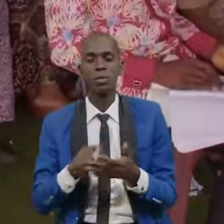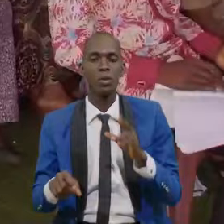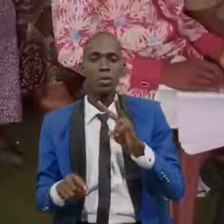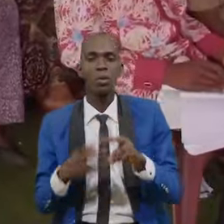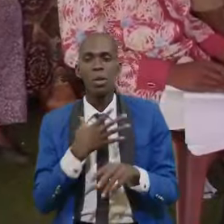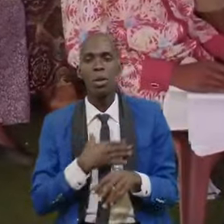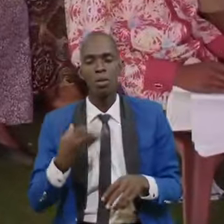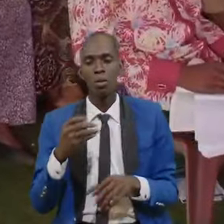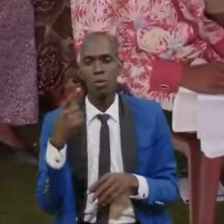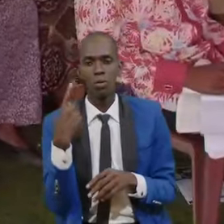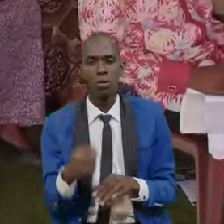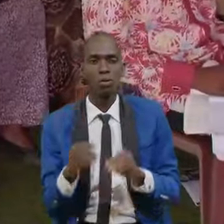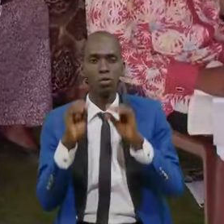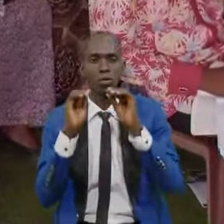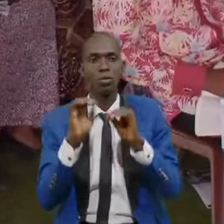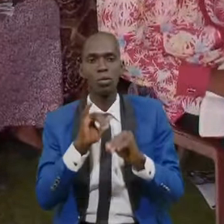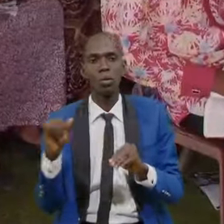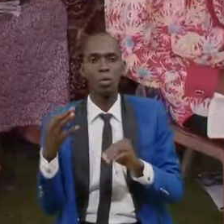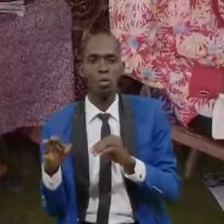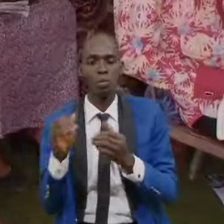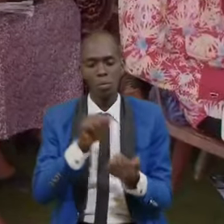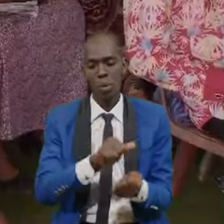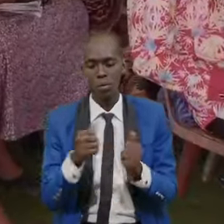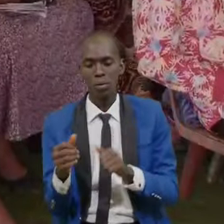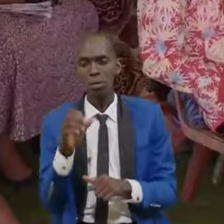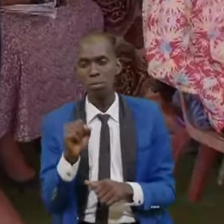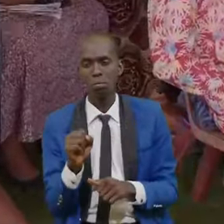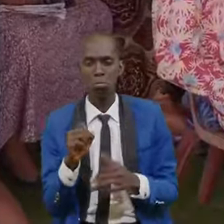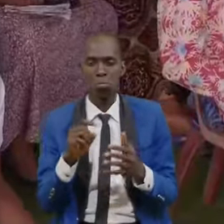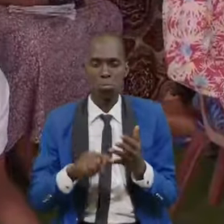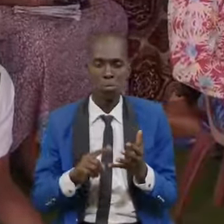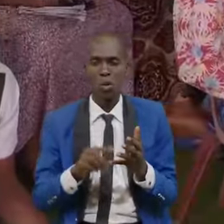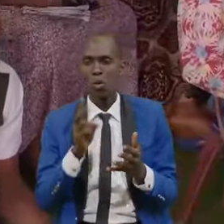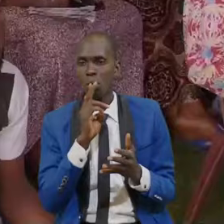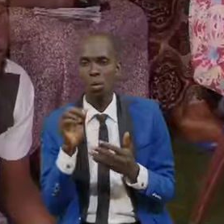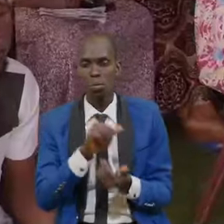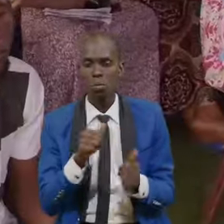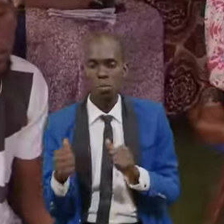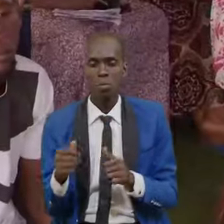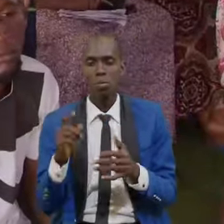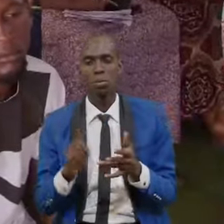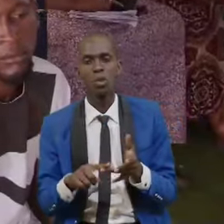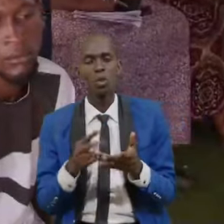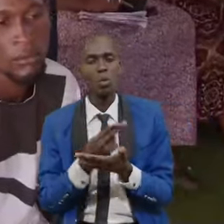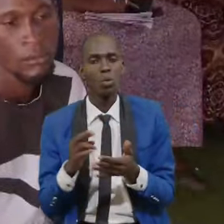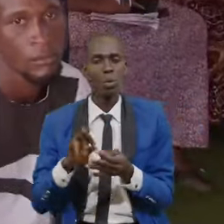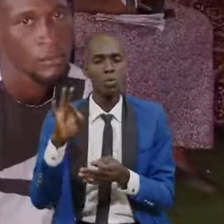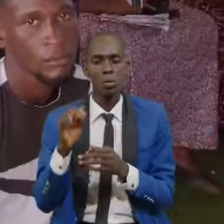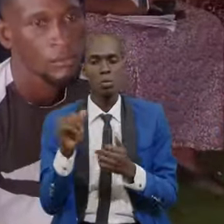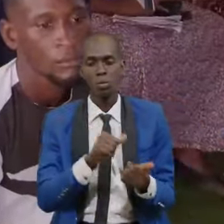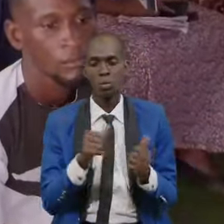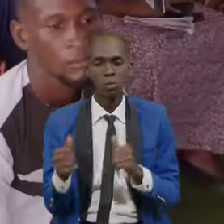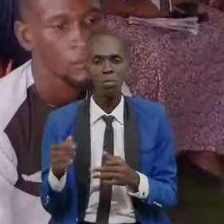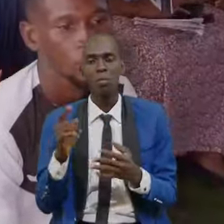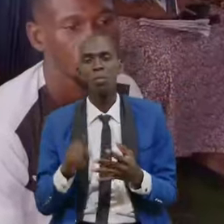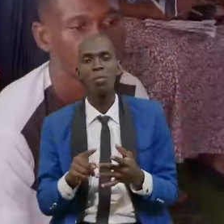of baptisms, plural, water baptism, and then Holy Ghost baptism, and baptism